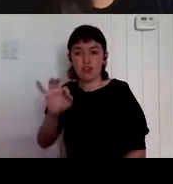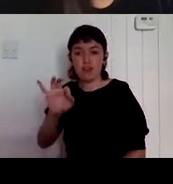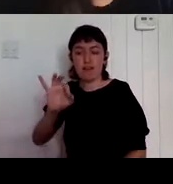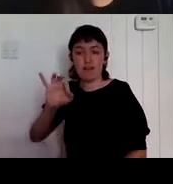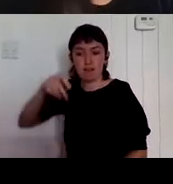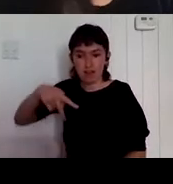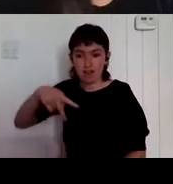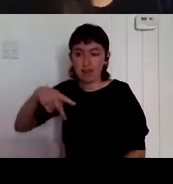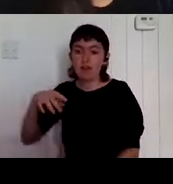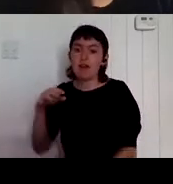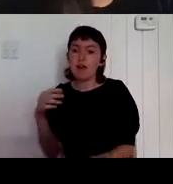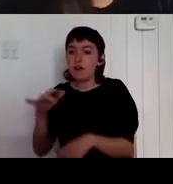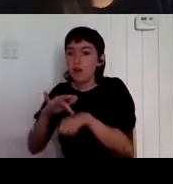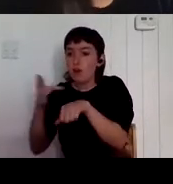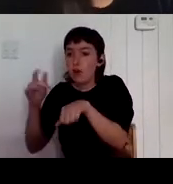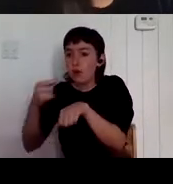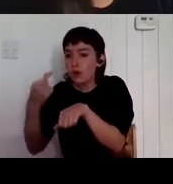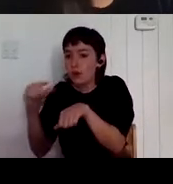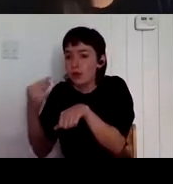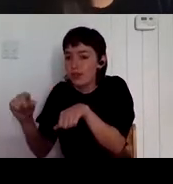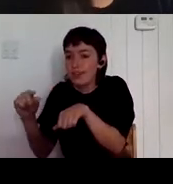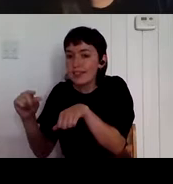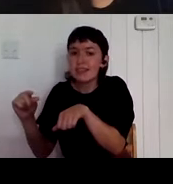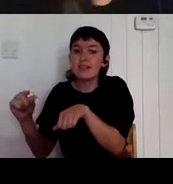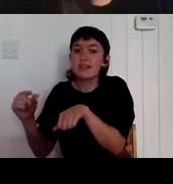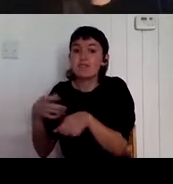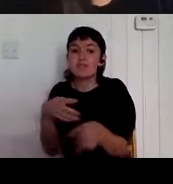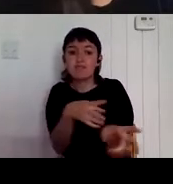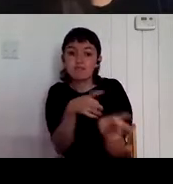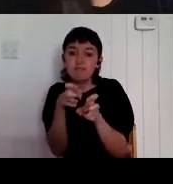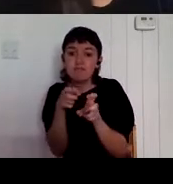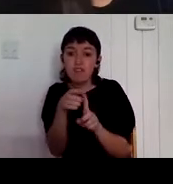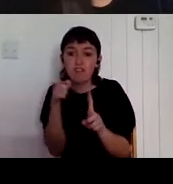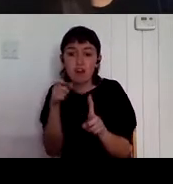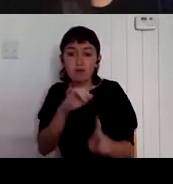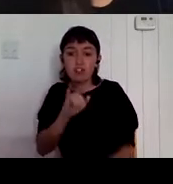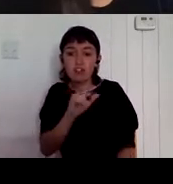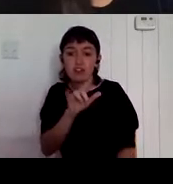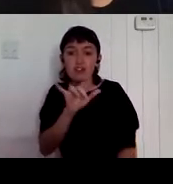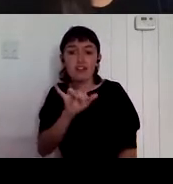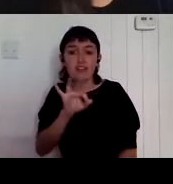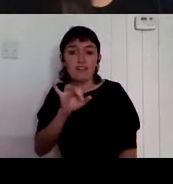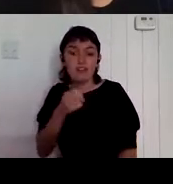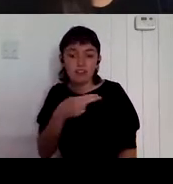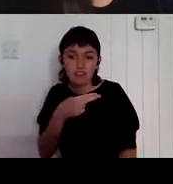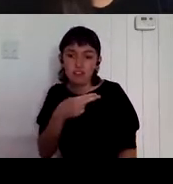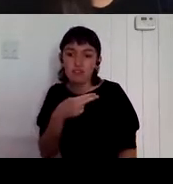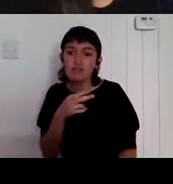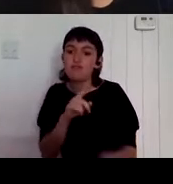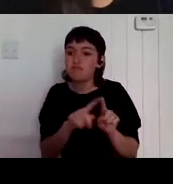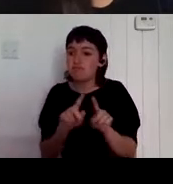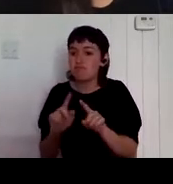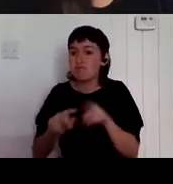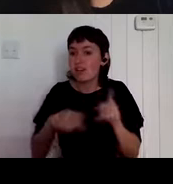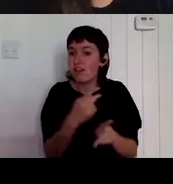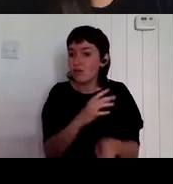green, um, they got it from the jellyfish and there are different types in different jellyfish. Um, and so